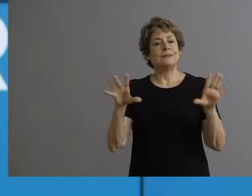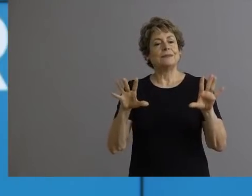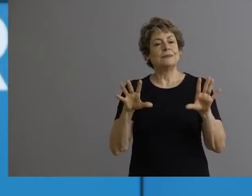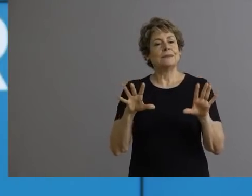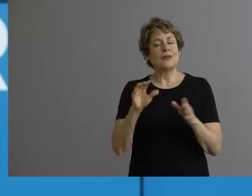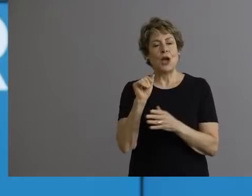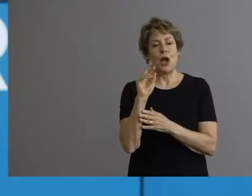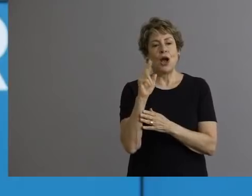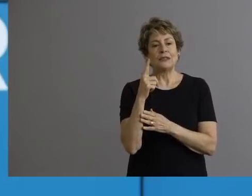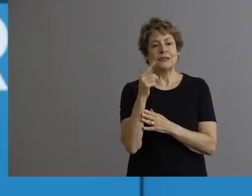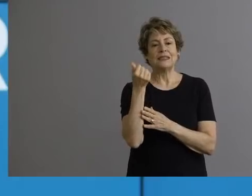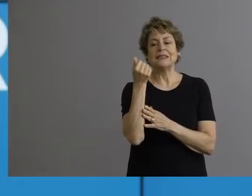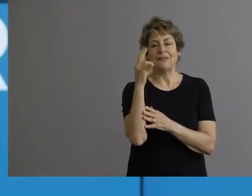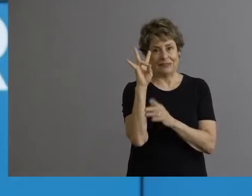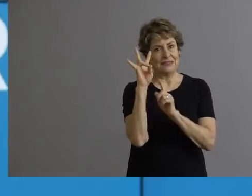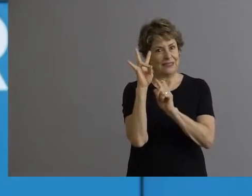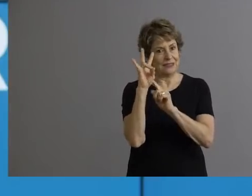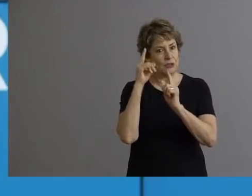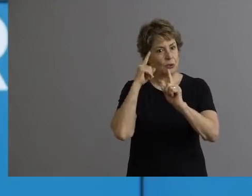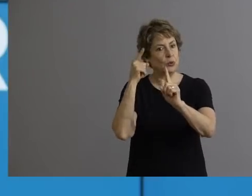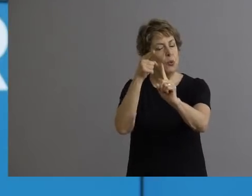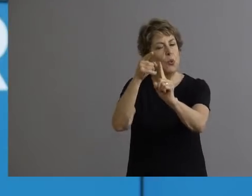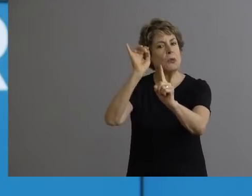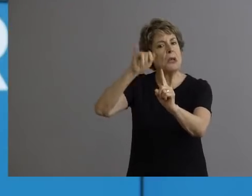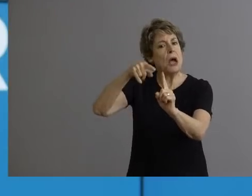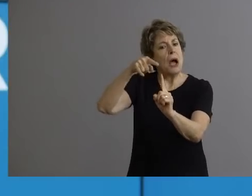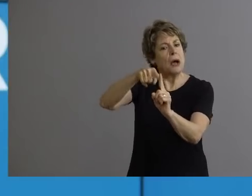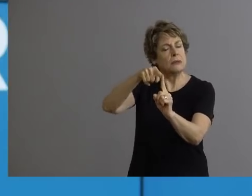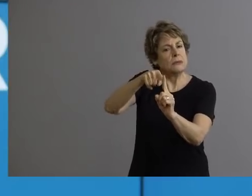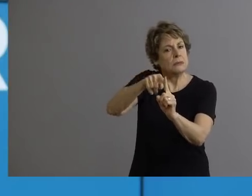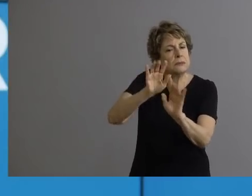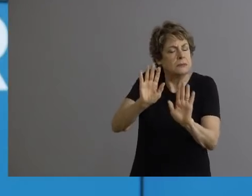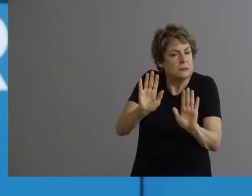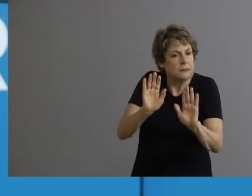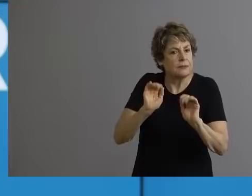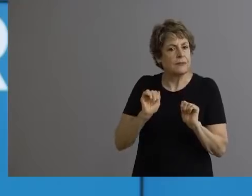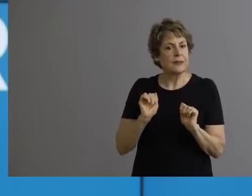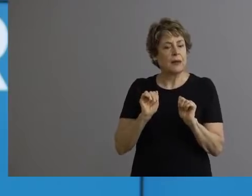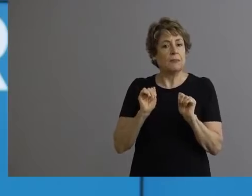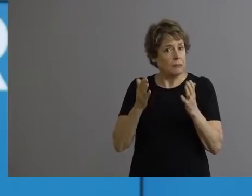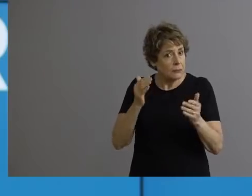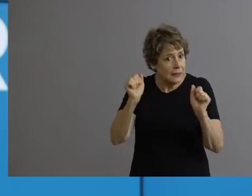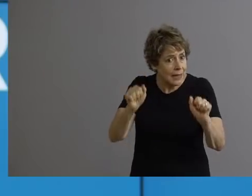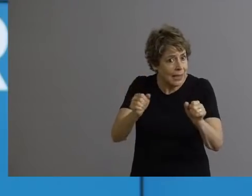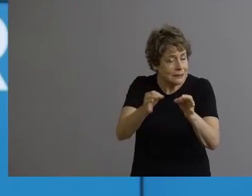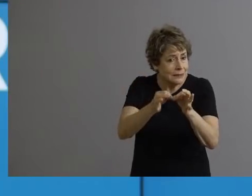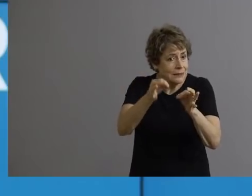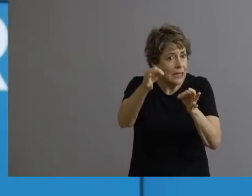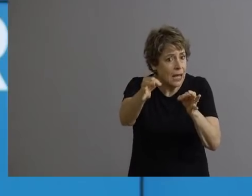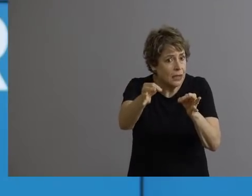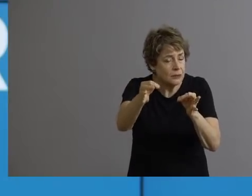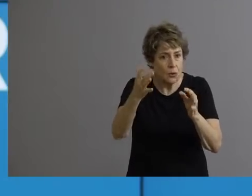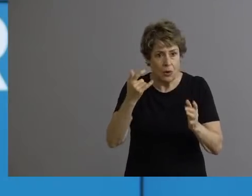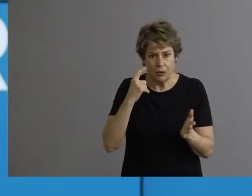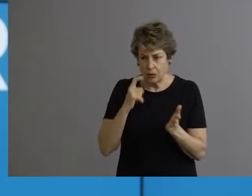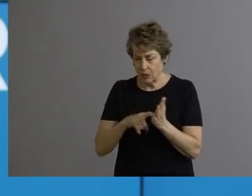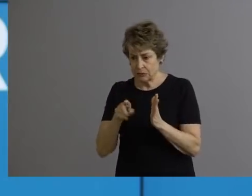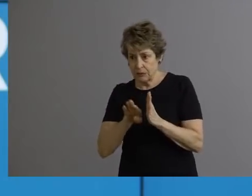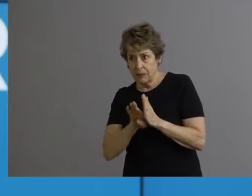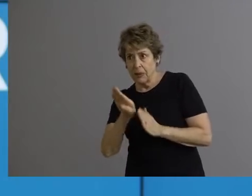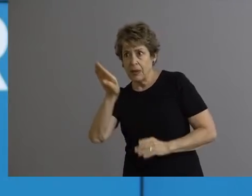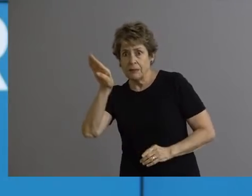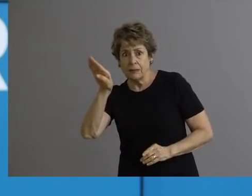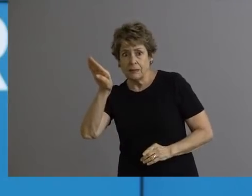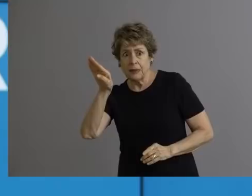date. We delayed it intentionally because of our situation right now in Arizona. I mean,